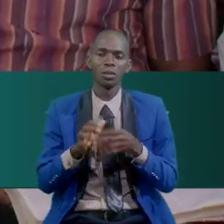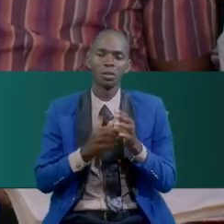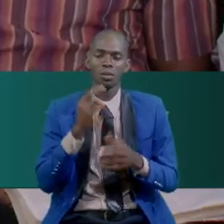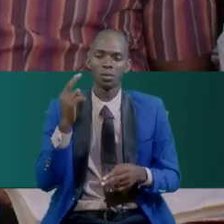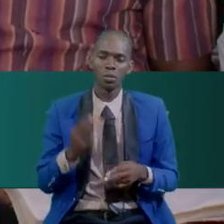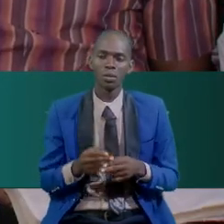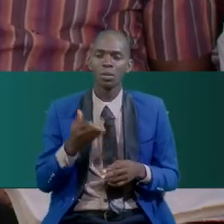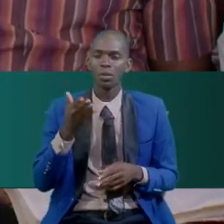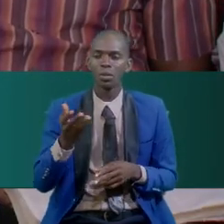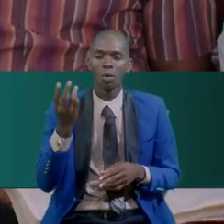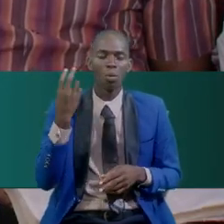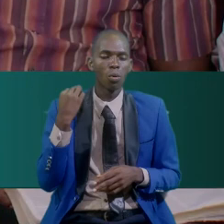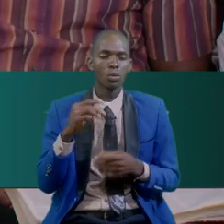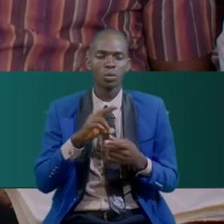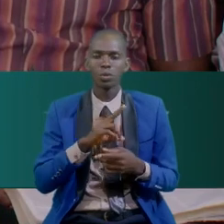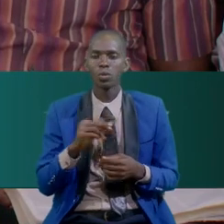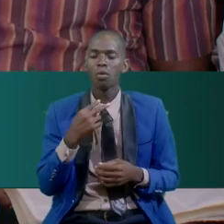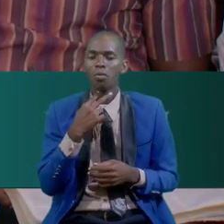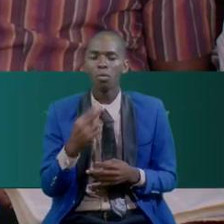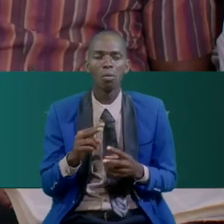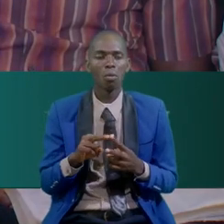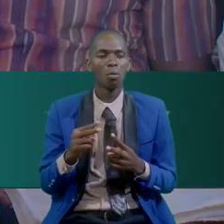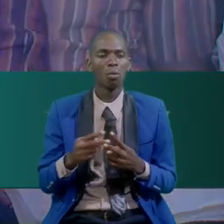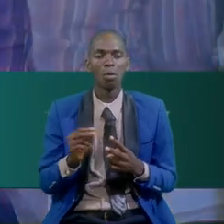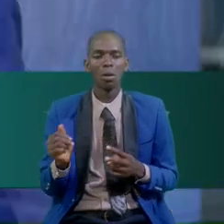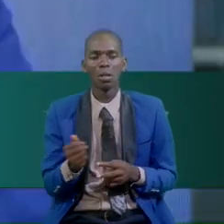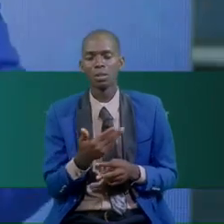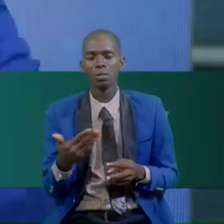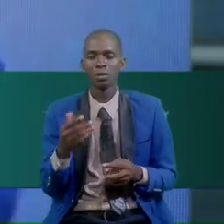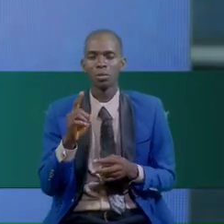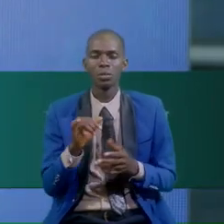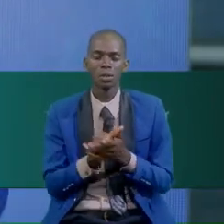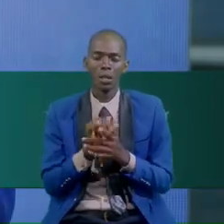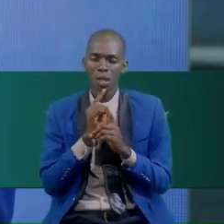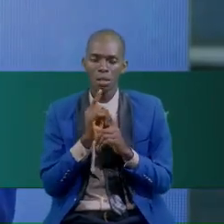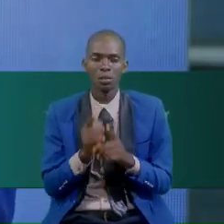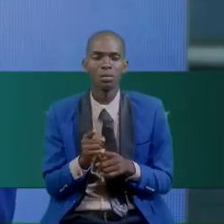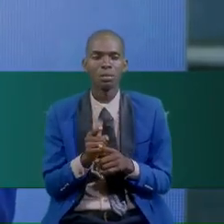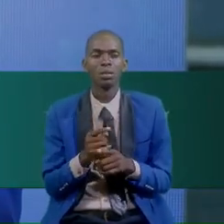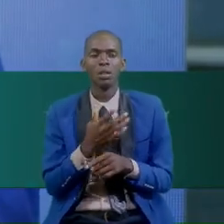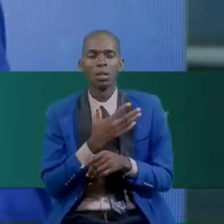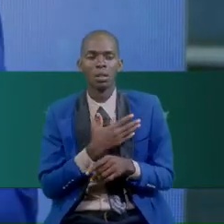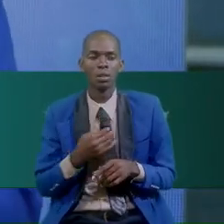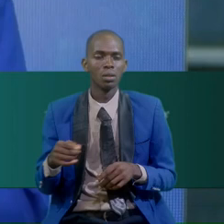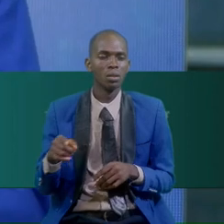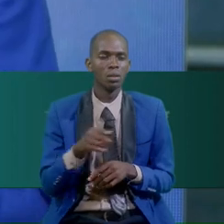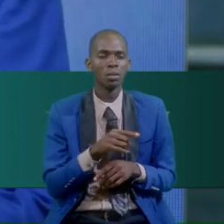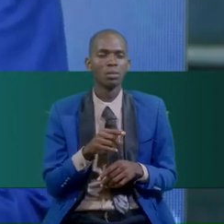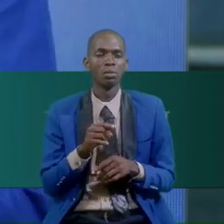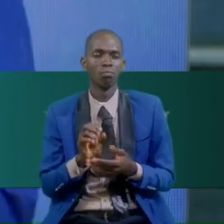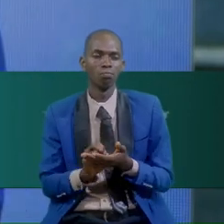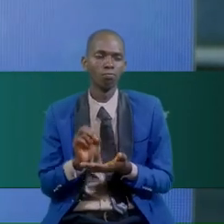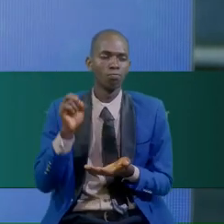no voice, nor any that answered. They lived upon the